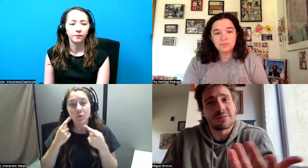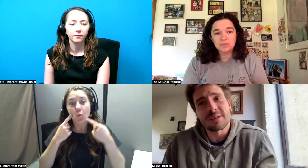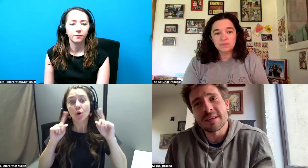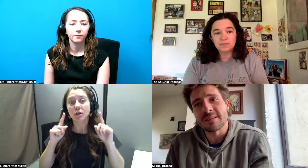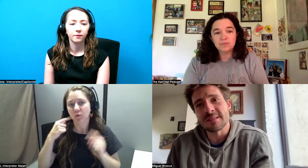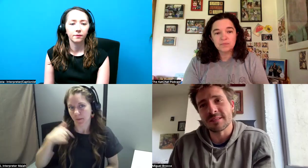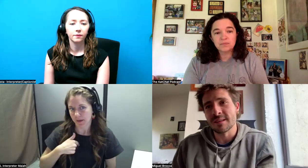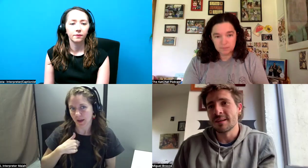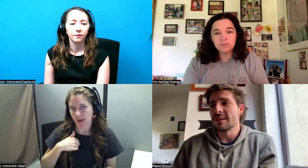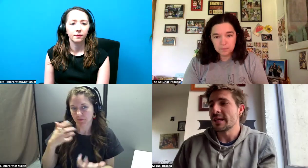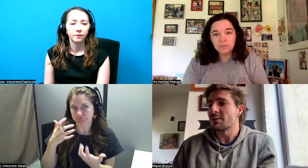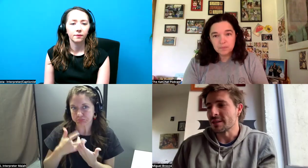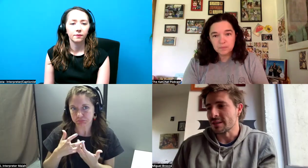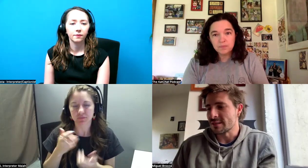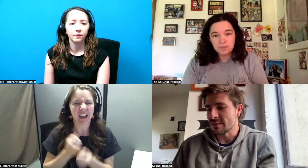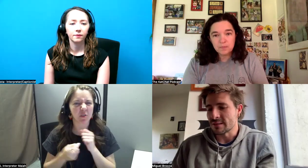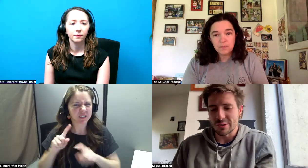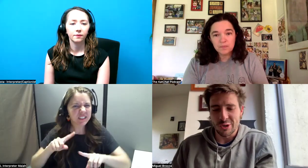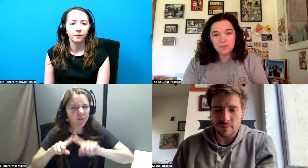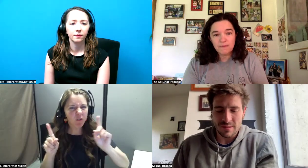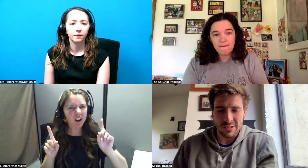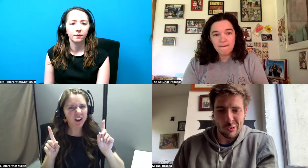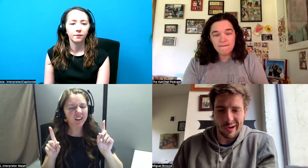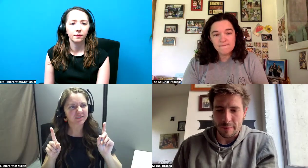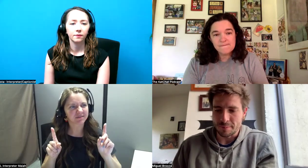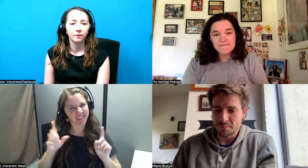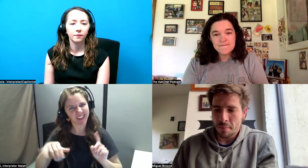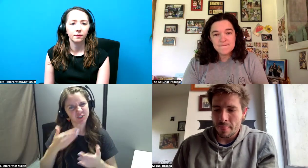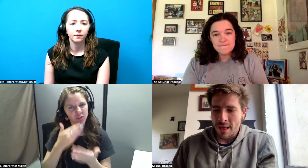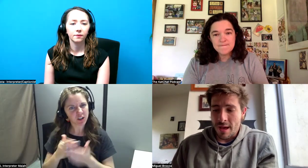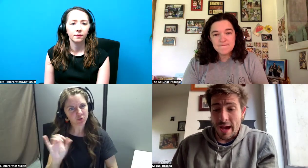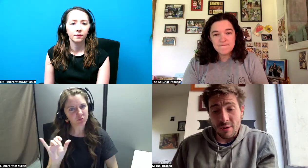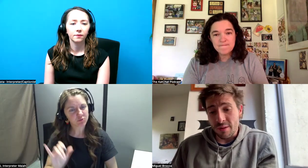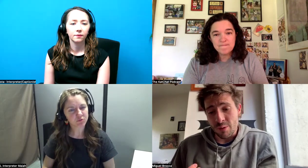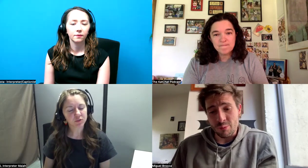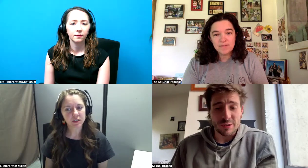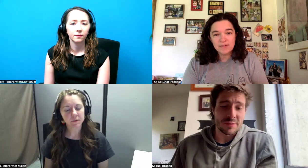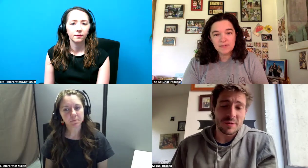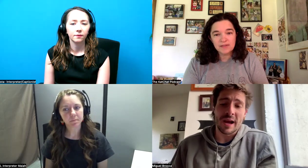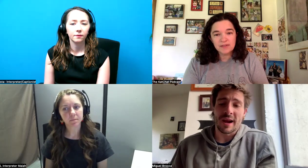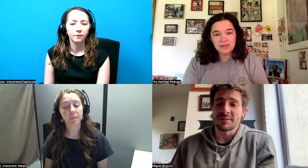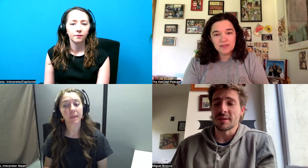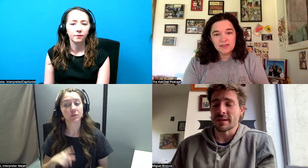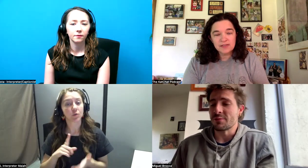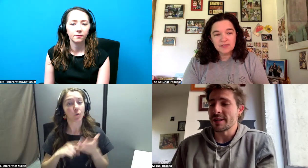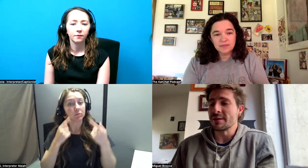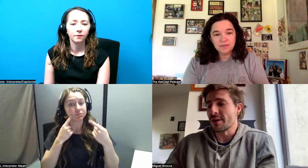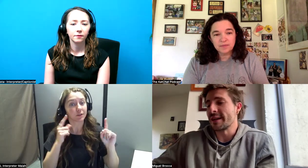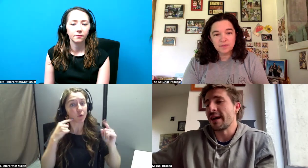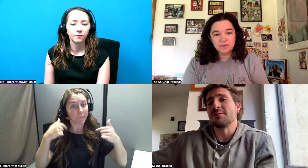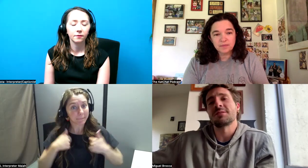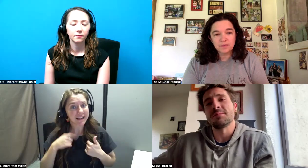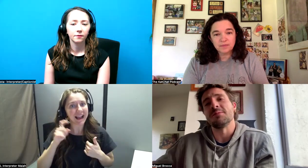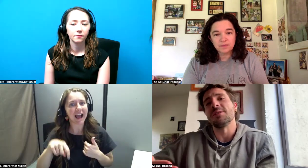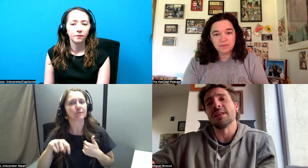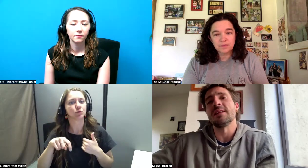works differently and it's equally as good. So I know that what works for me, I have to like really break